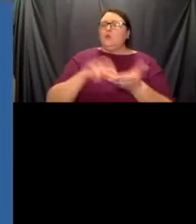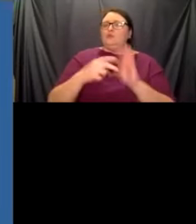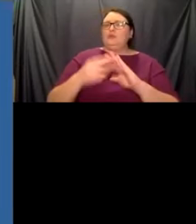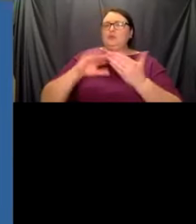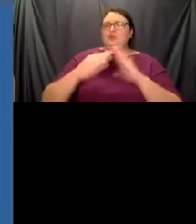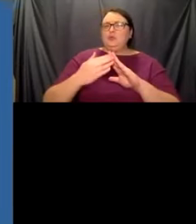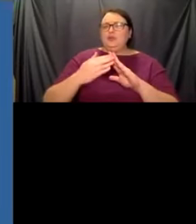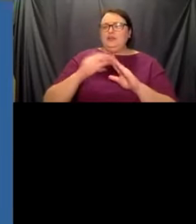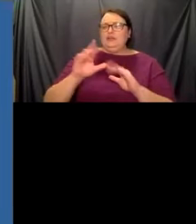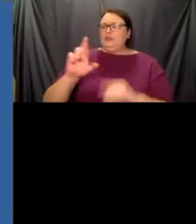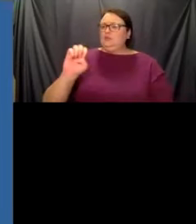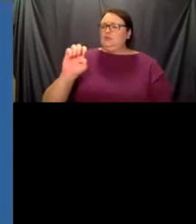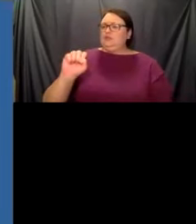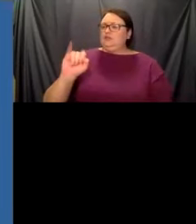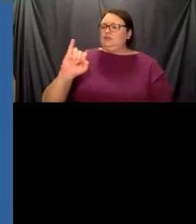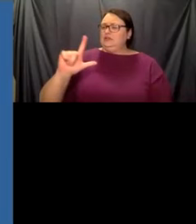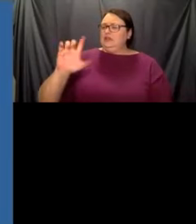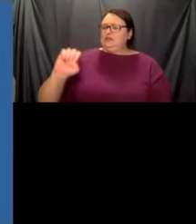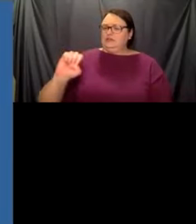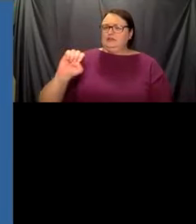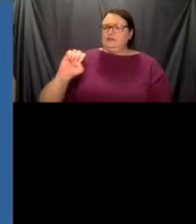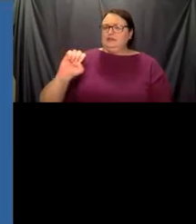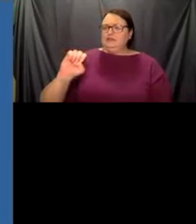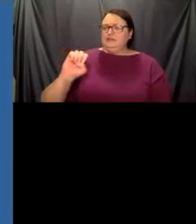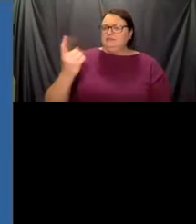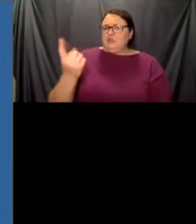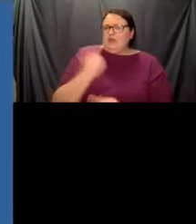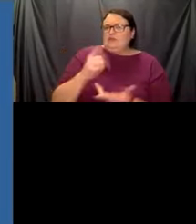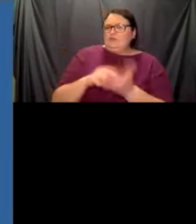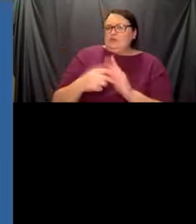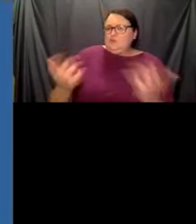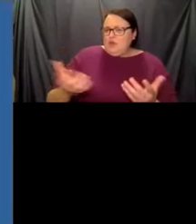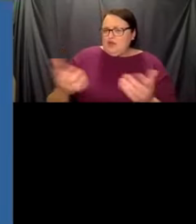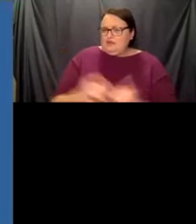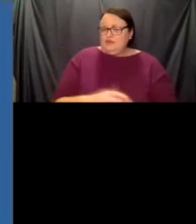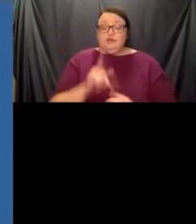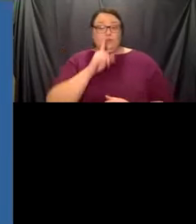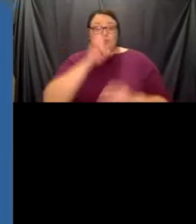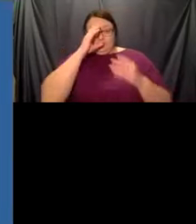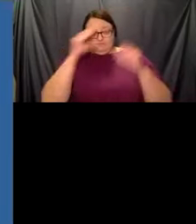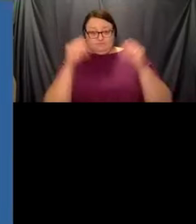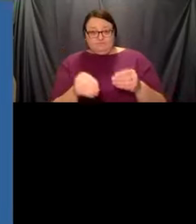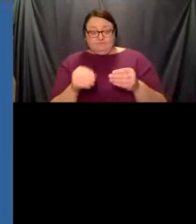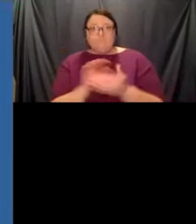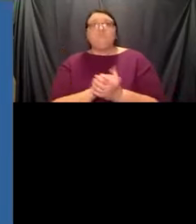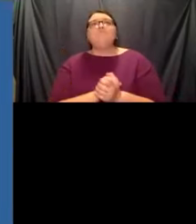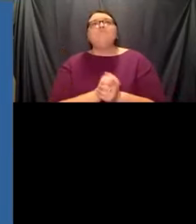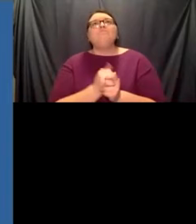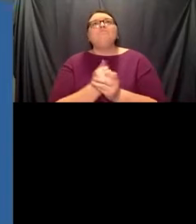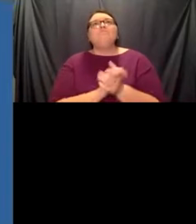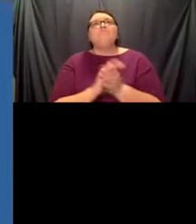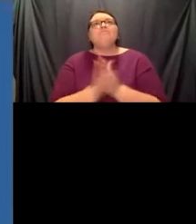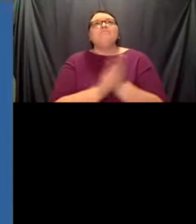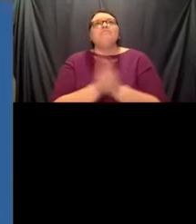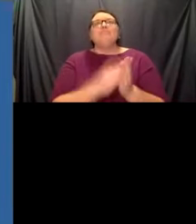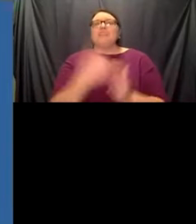abordar las necesidades prioritarias. Cada proyecto o programa que financiamos debe tener metas a alcanzar en una de